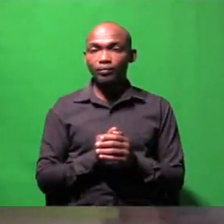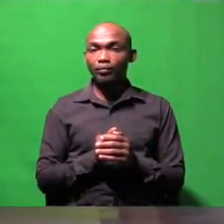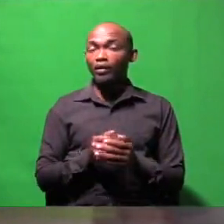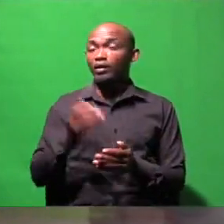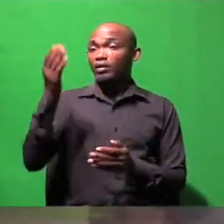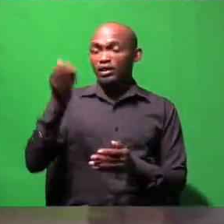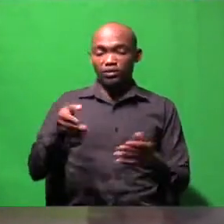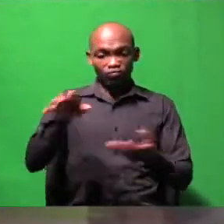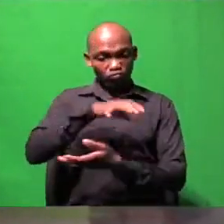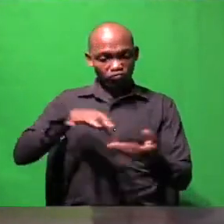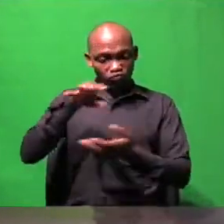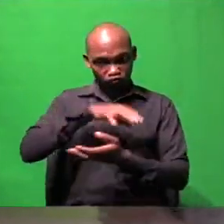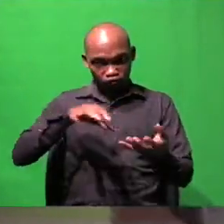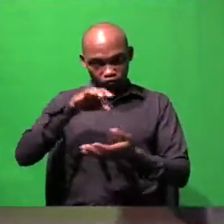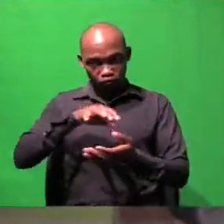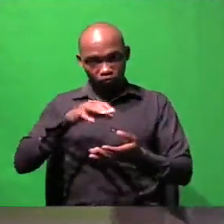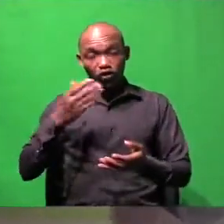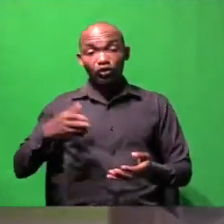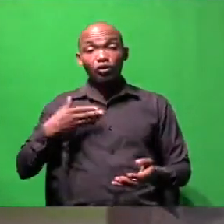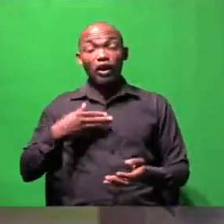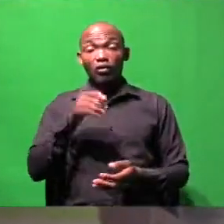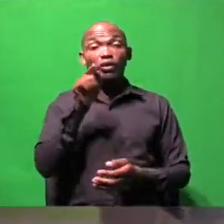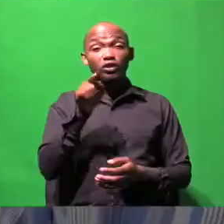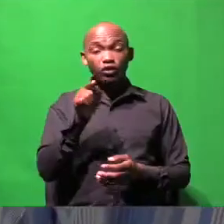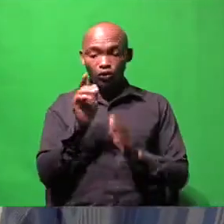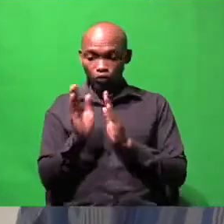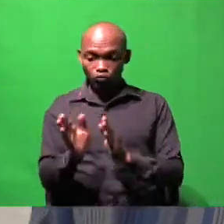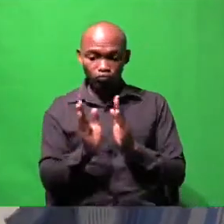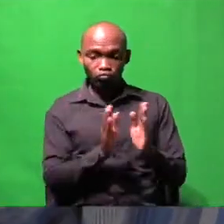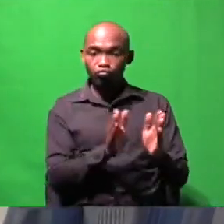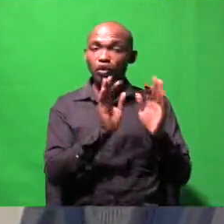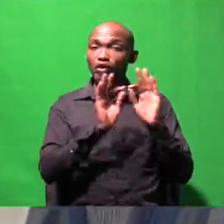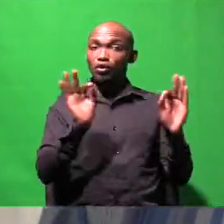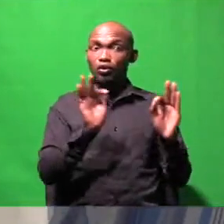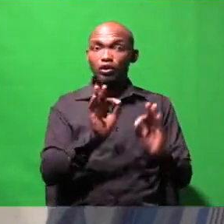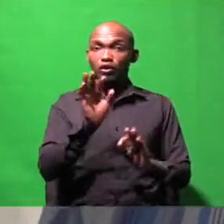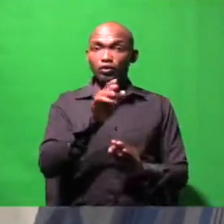rearranged them. So we want to have that kind of activity to make sure that